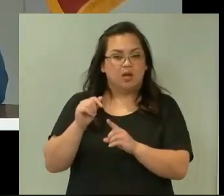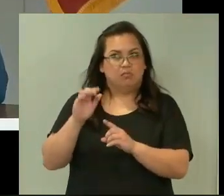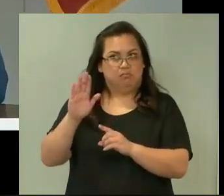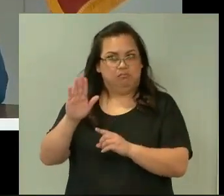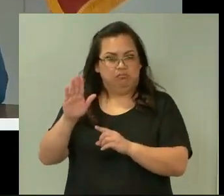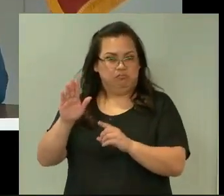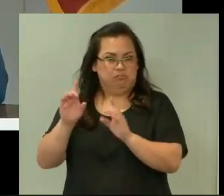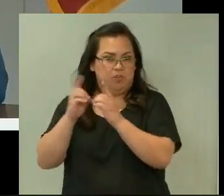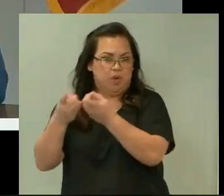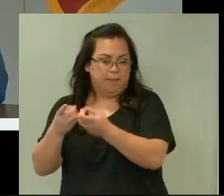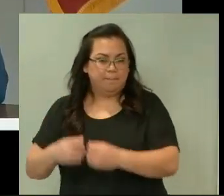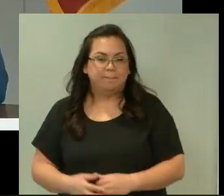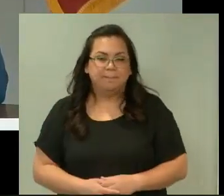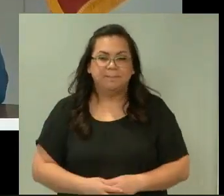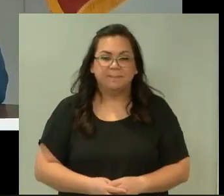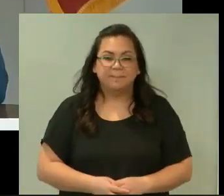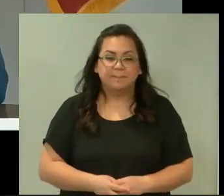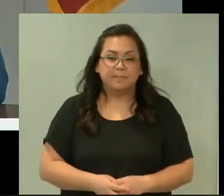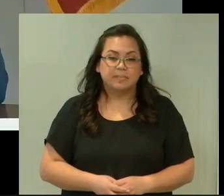Health.